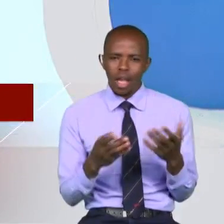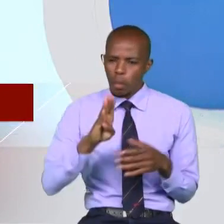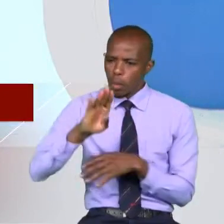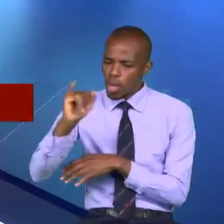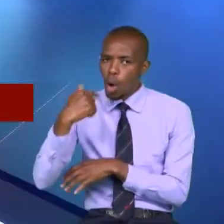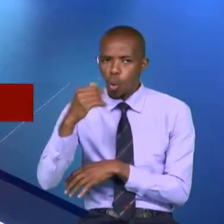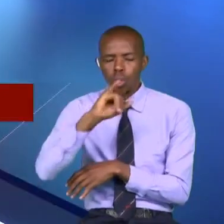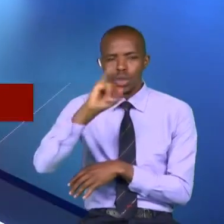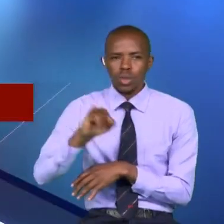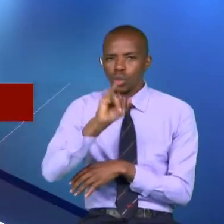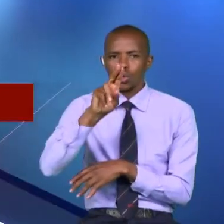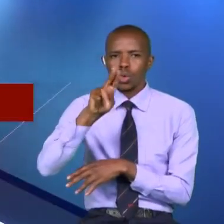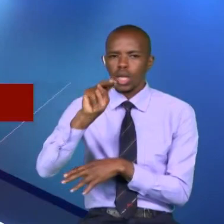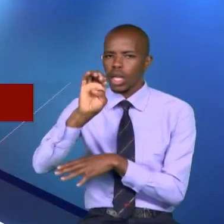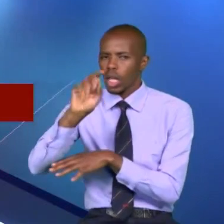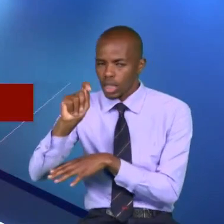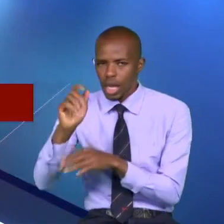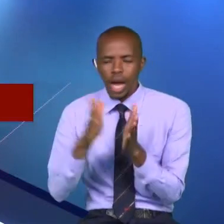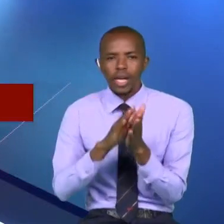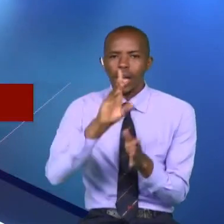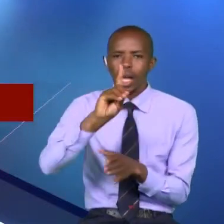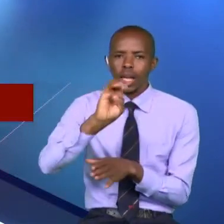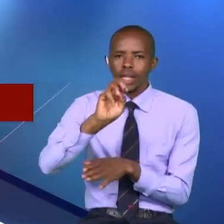to Junet Mohammed. Junet Mohammed and Dennis Owe.